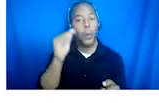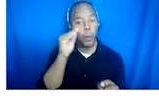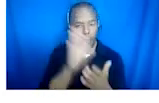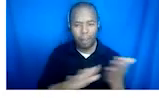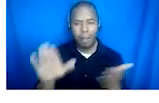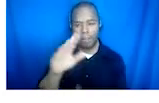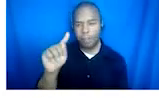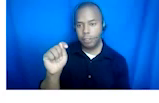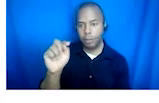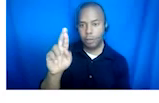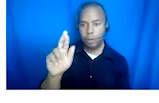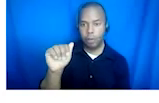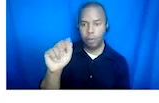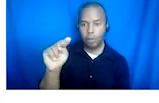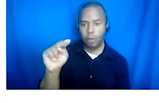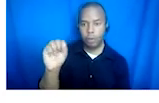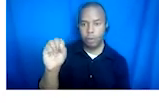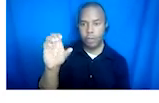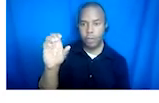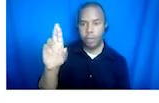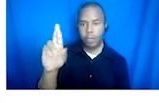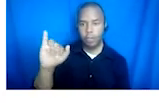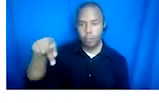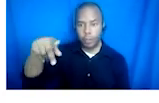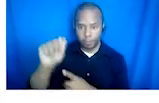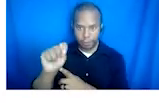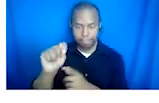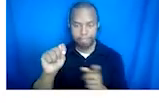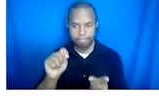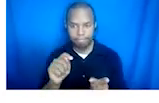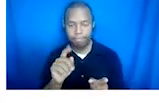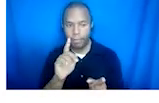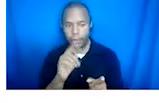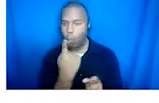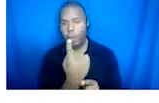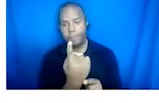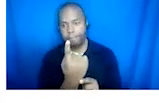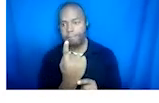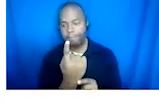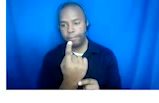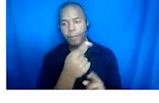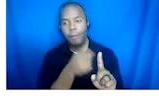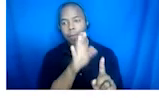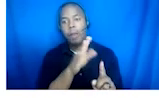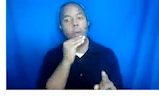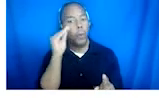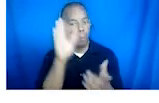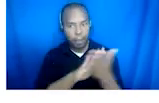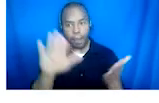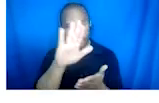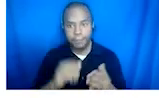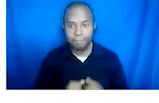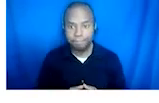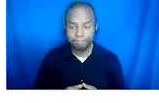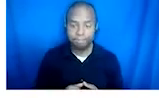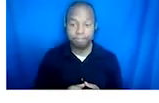They don't get distinguished as being at this college or that college. They go on one transcript. And we also have now